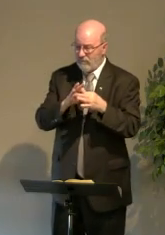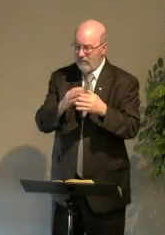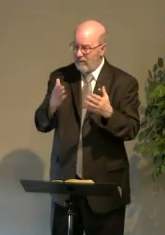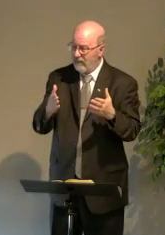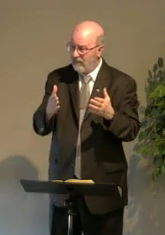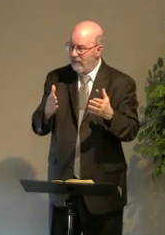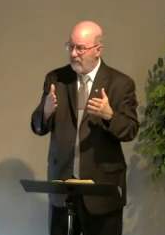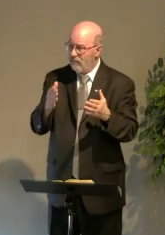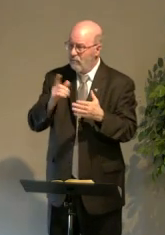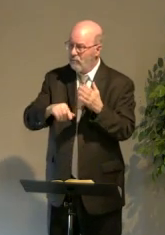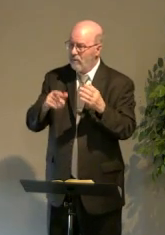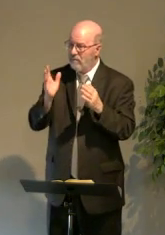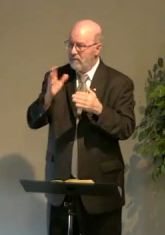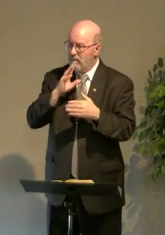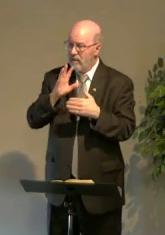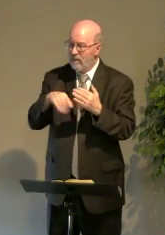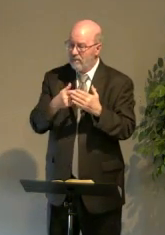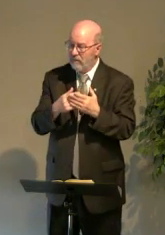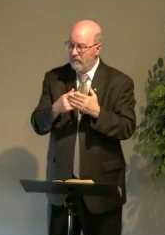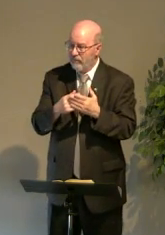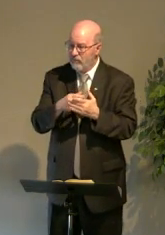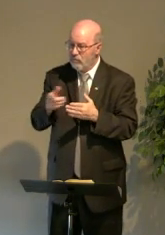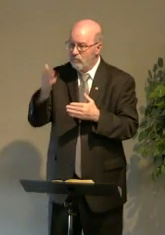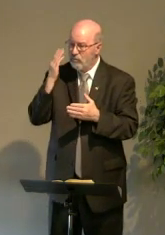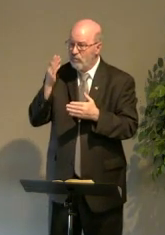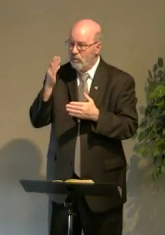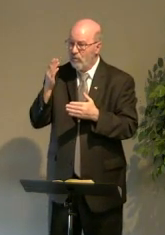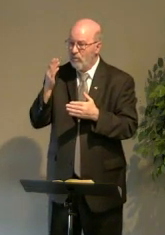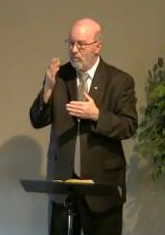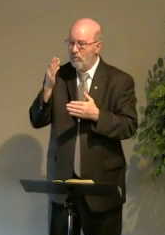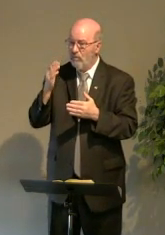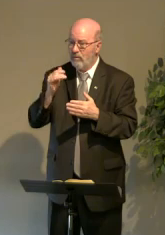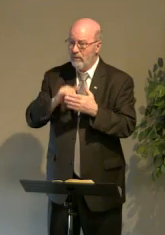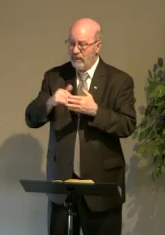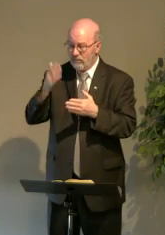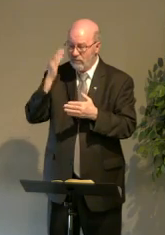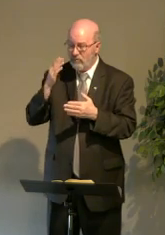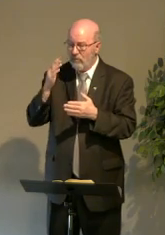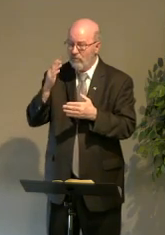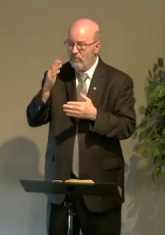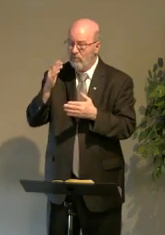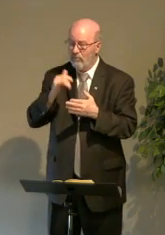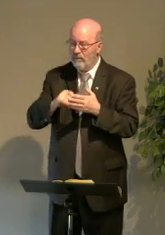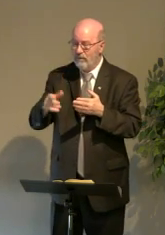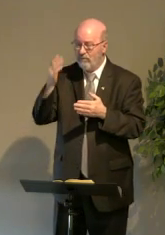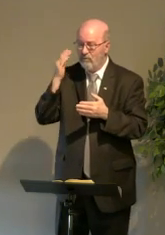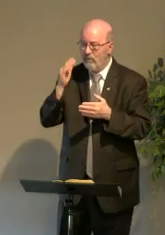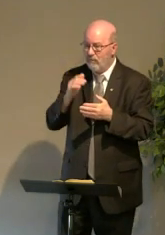factor of what we've been talking about. Do you know that you know that you know?